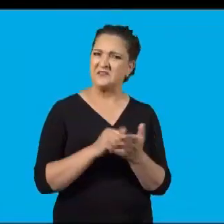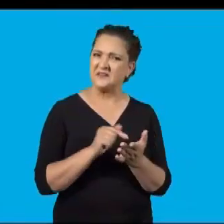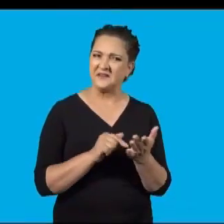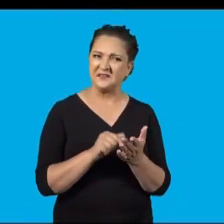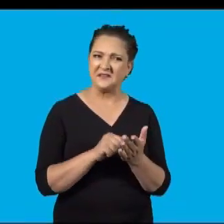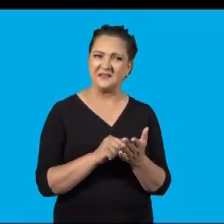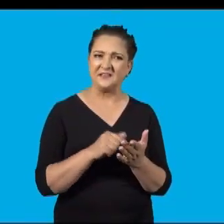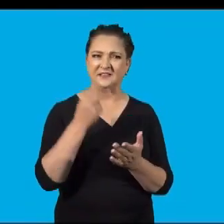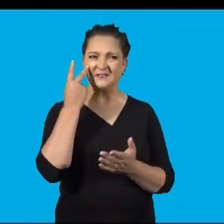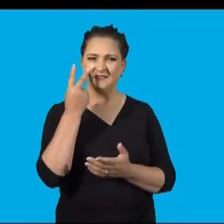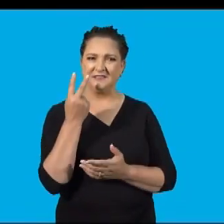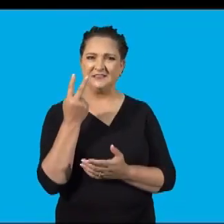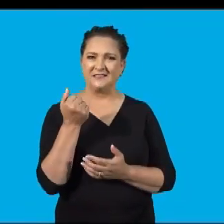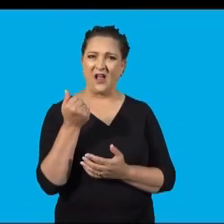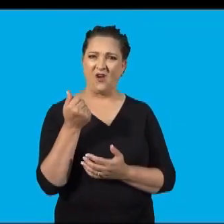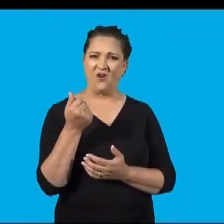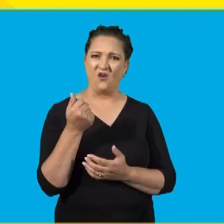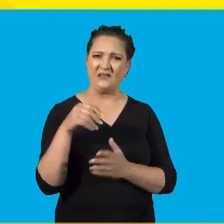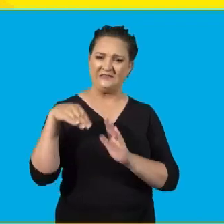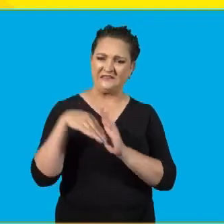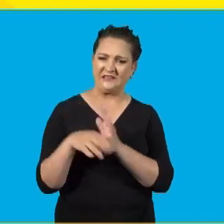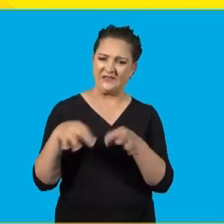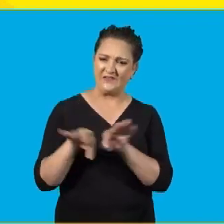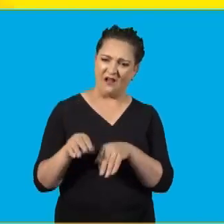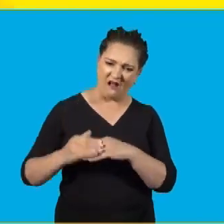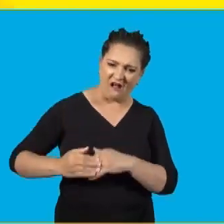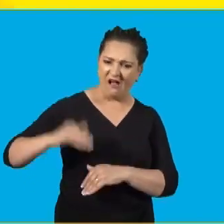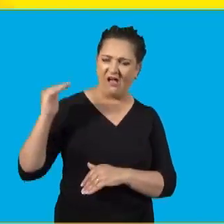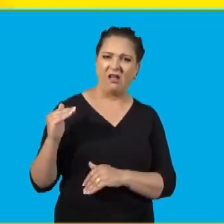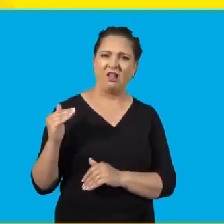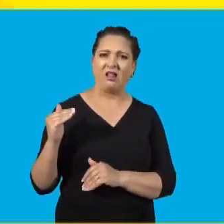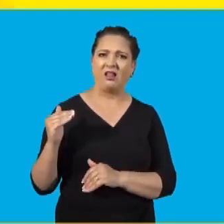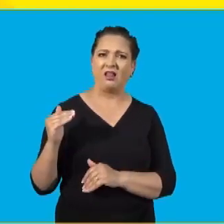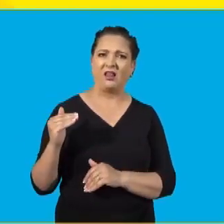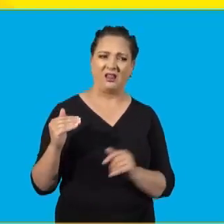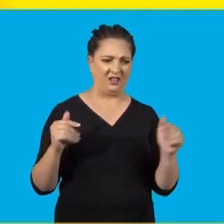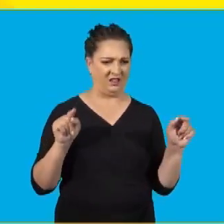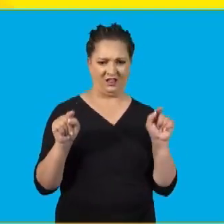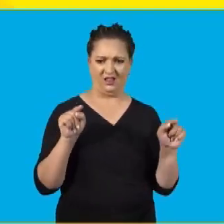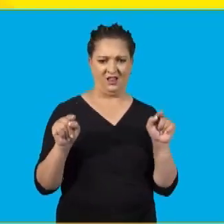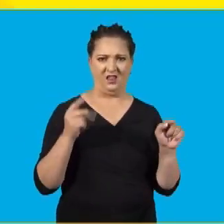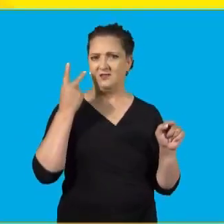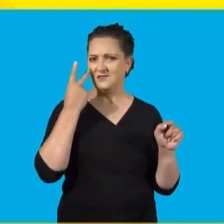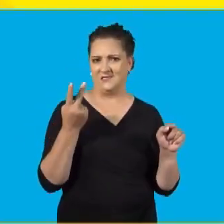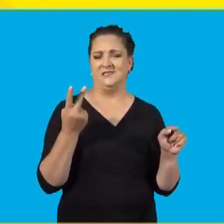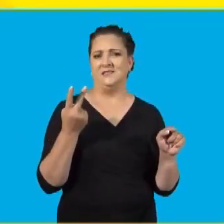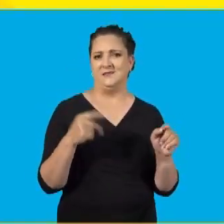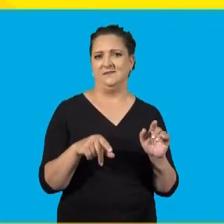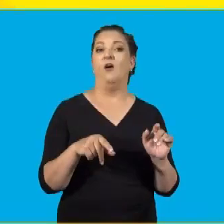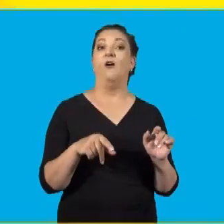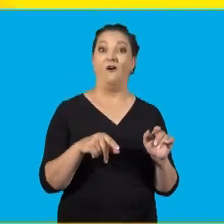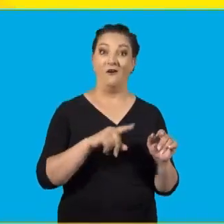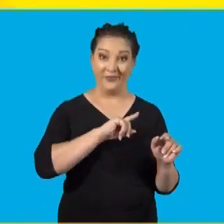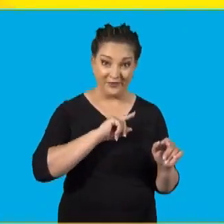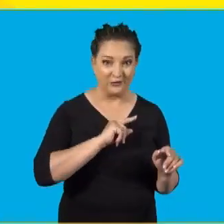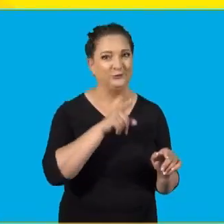your depreciation and your depreciation for the year is higher, 64,000, than the carrying value, the examiner is therefore testing you